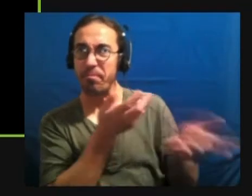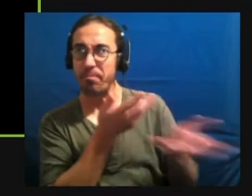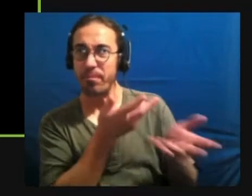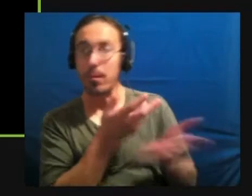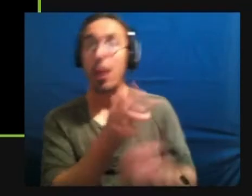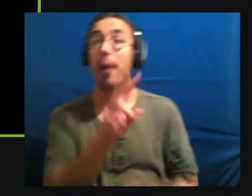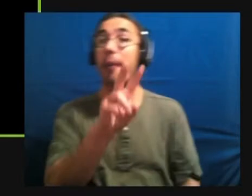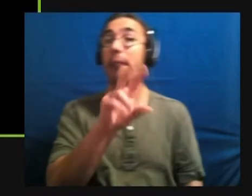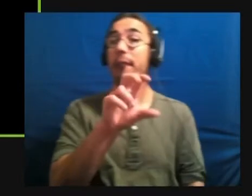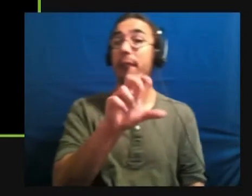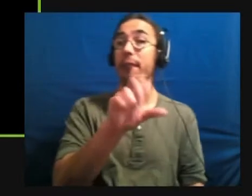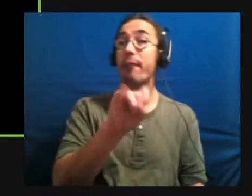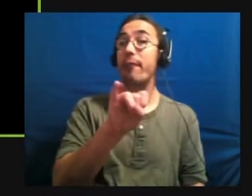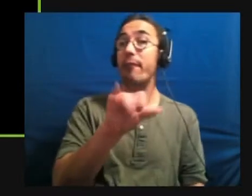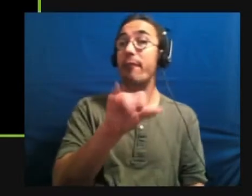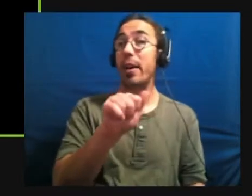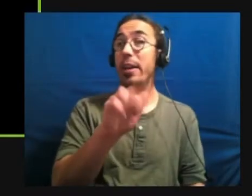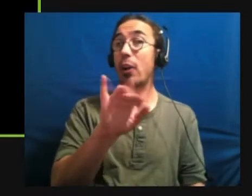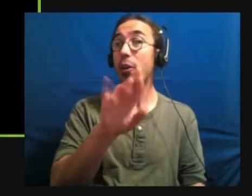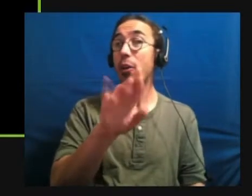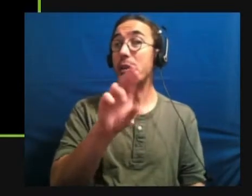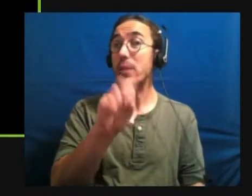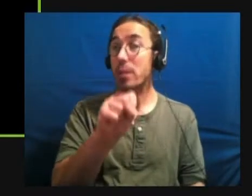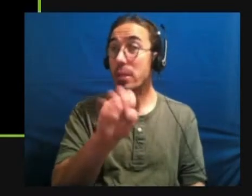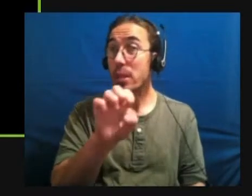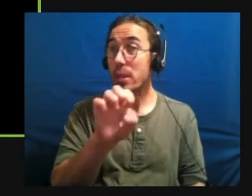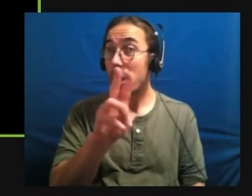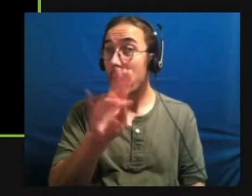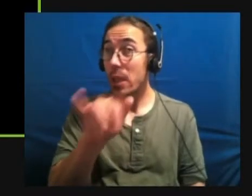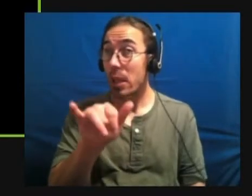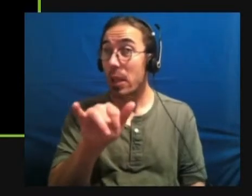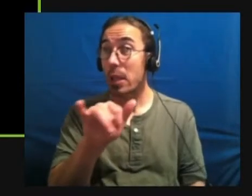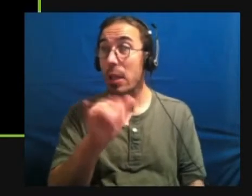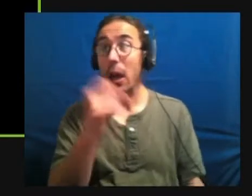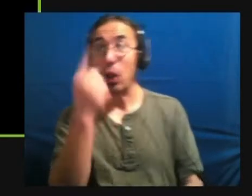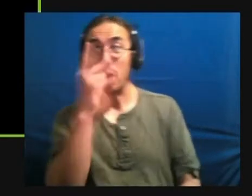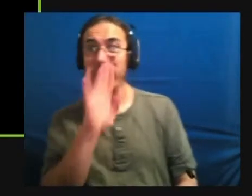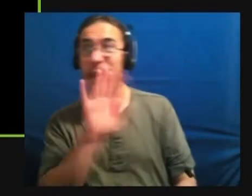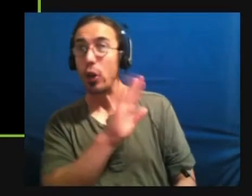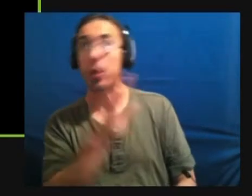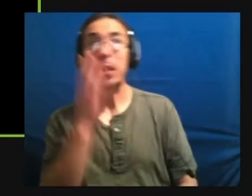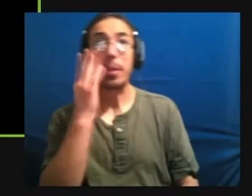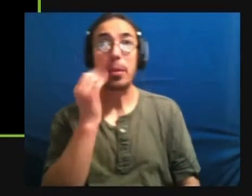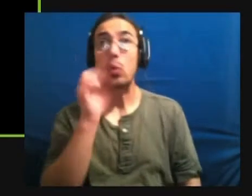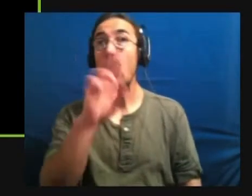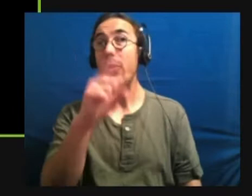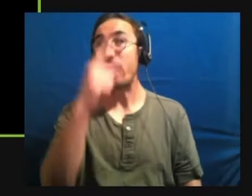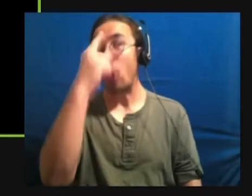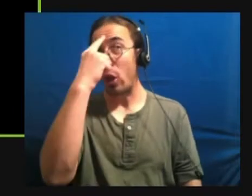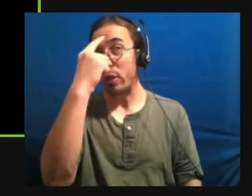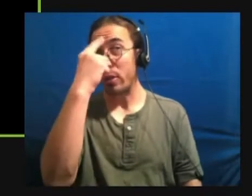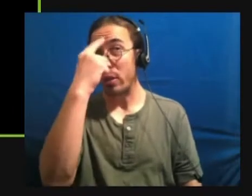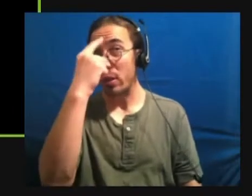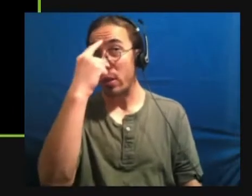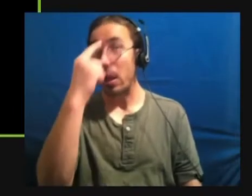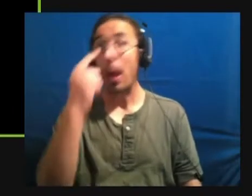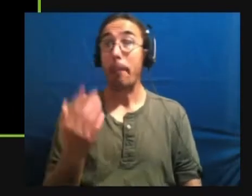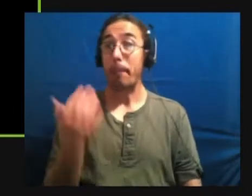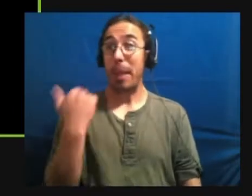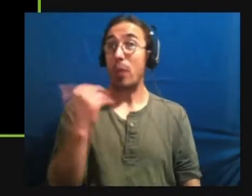Vicariously experiencing the feelings and thoughts and experiences of another person, past or